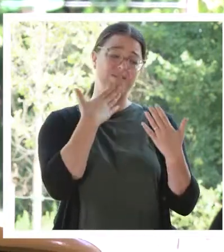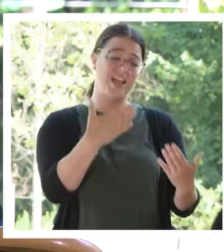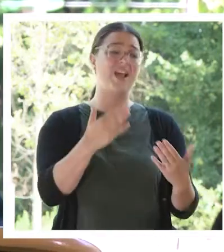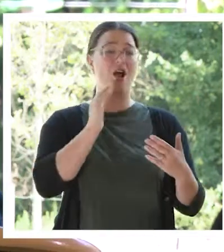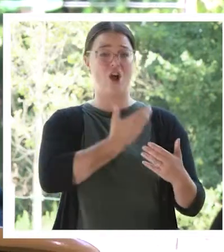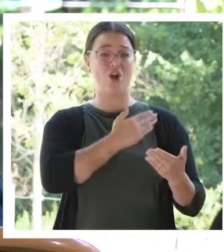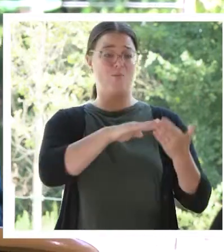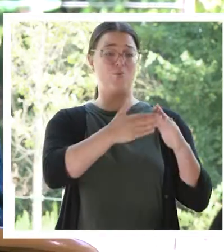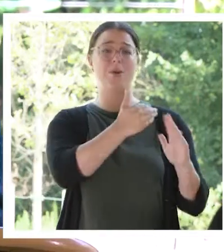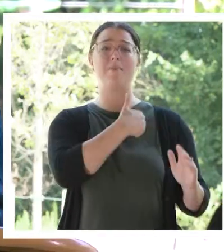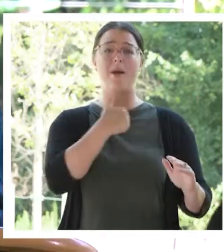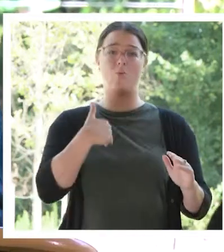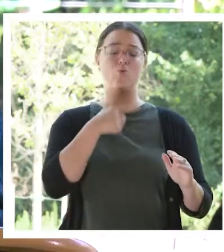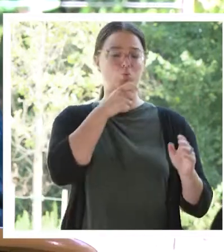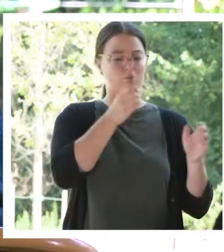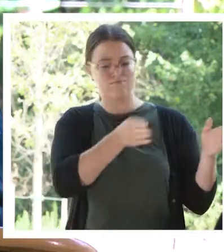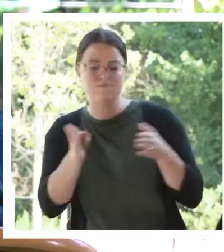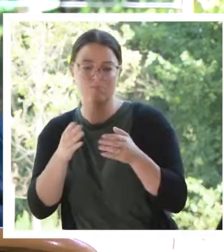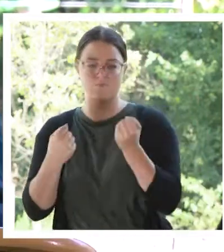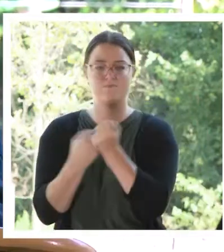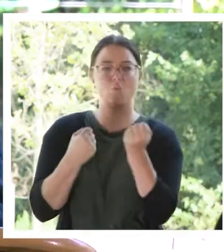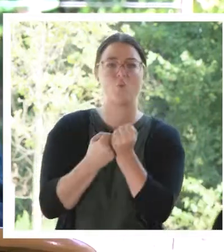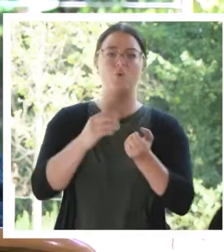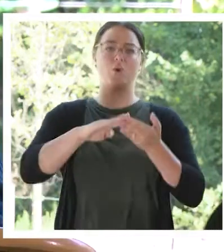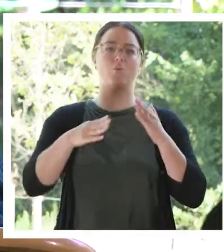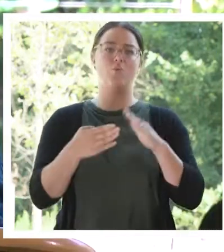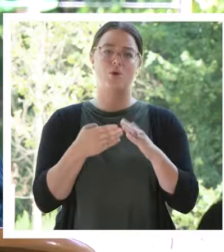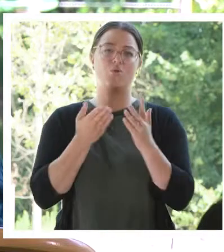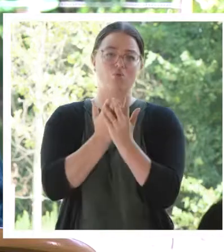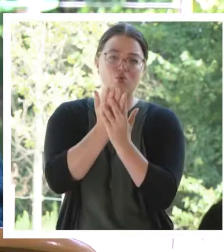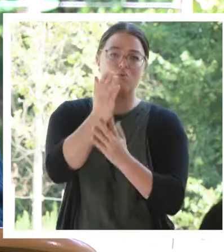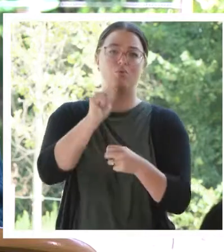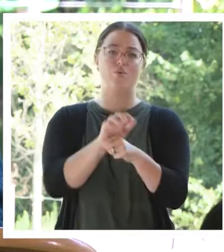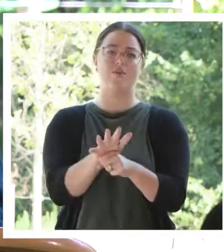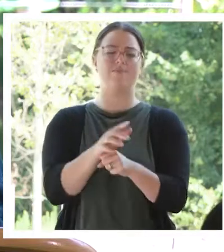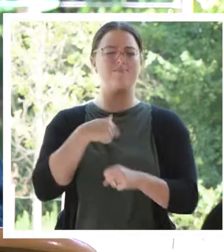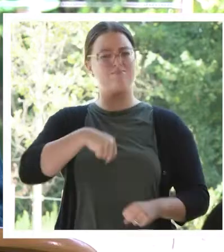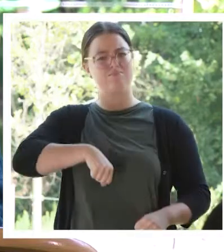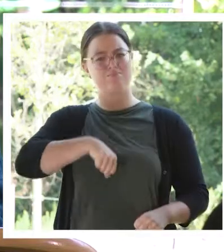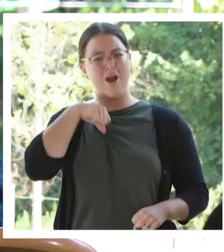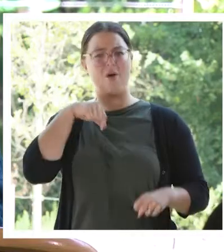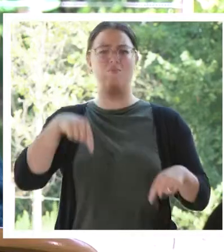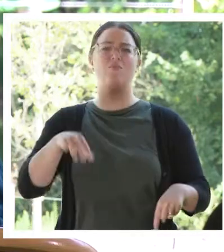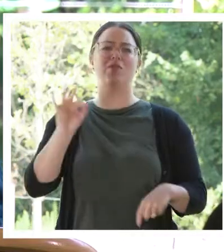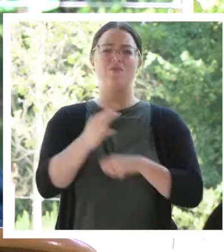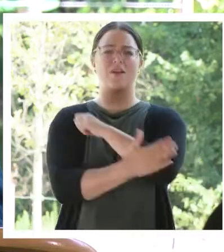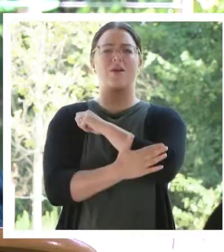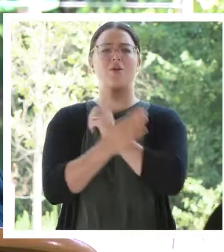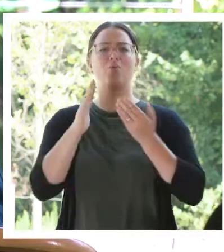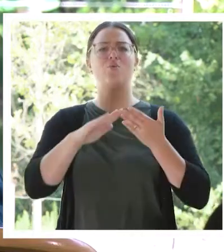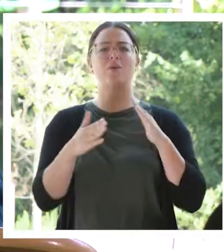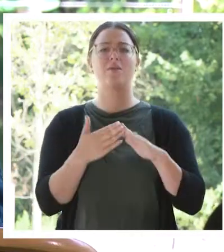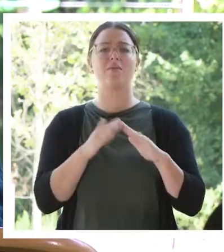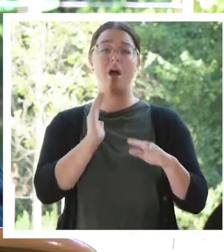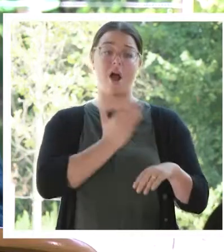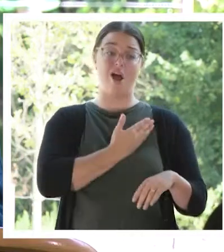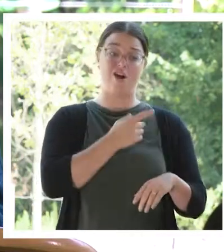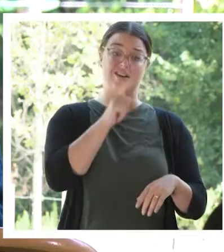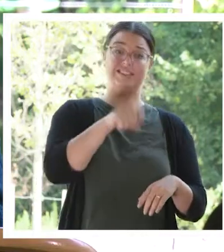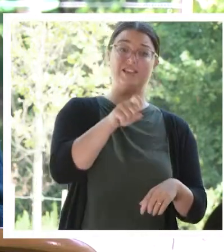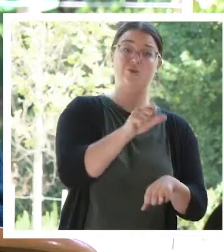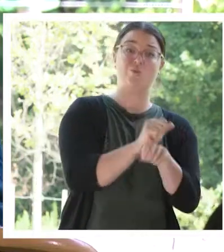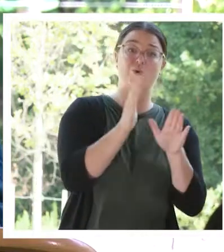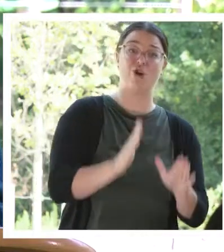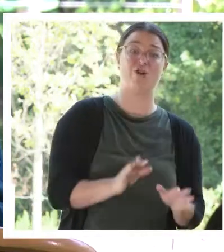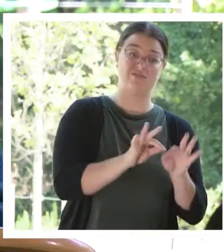same. So I'm really proud of the way our community responded. Certainly our essential workers in our community, our healthcare workers,